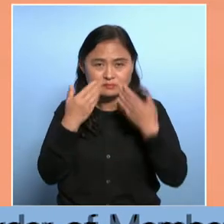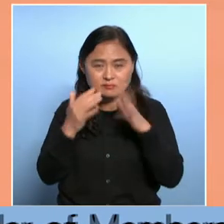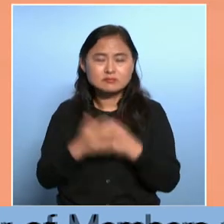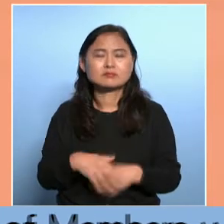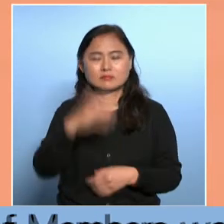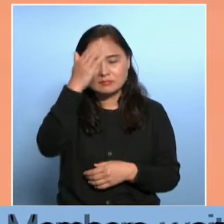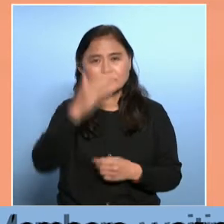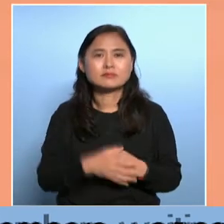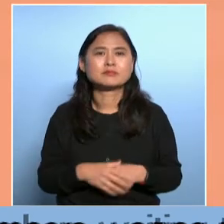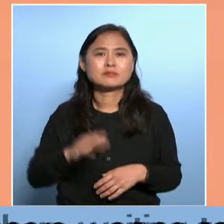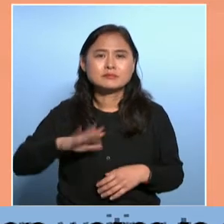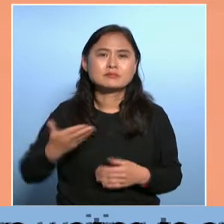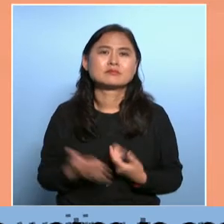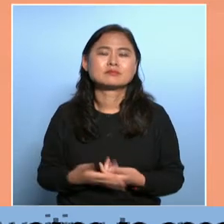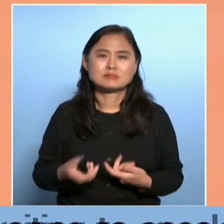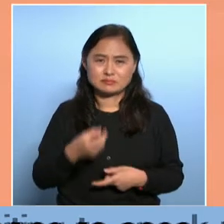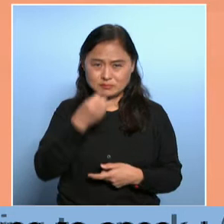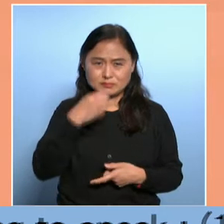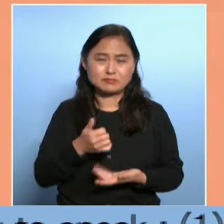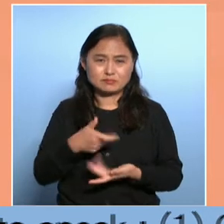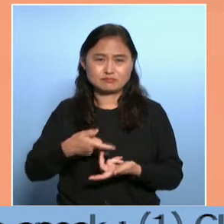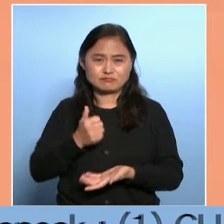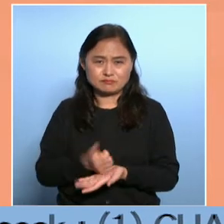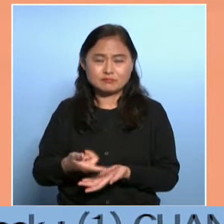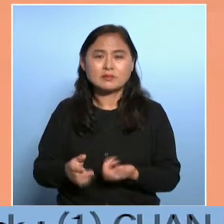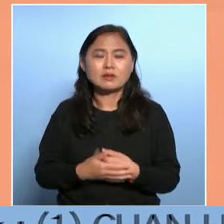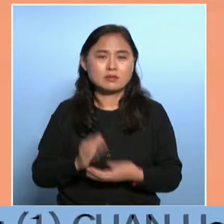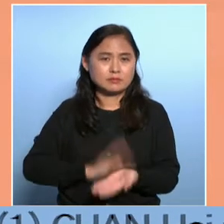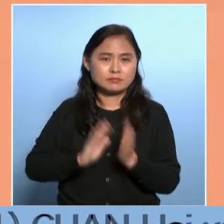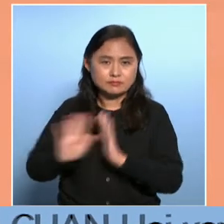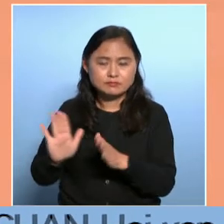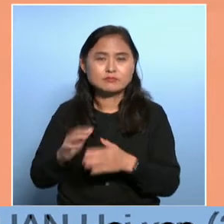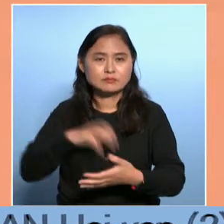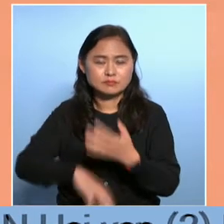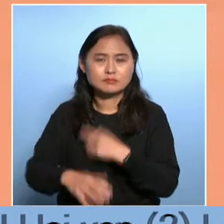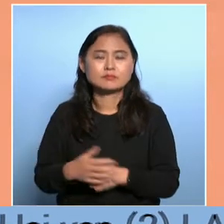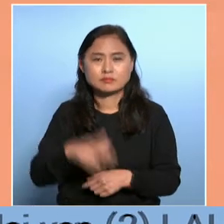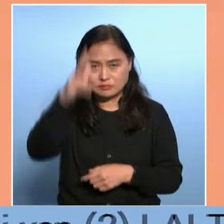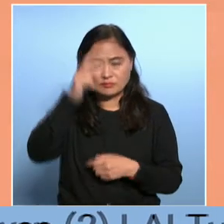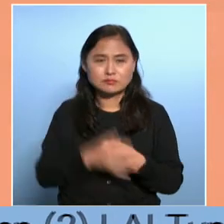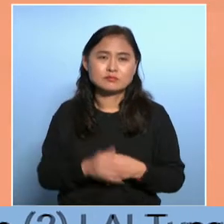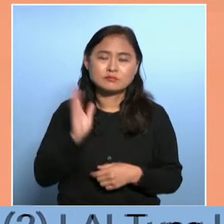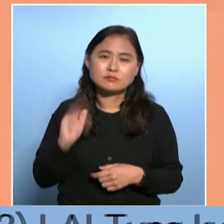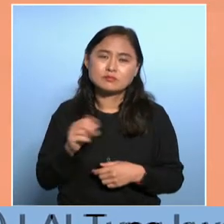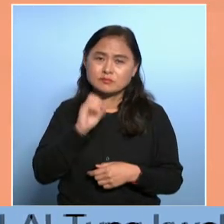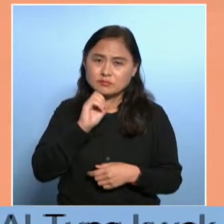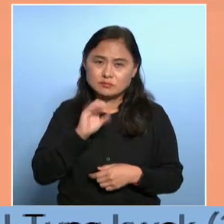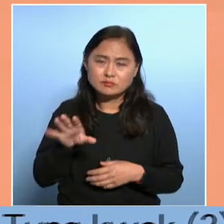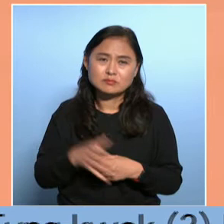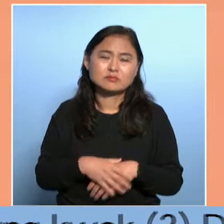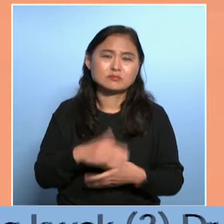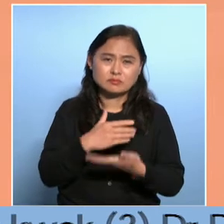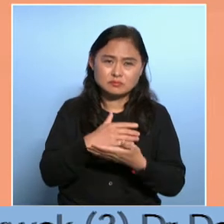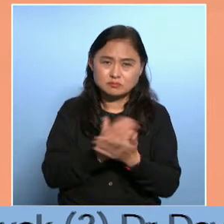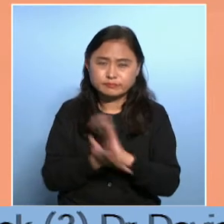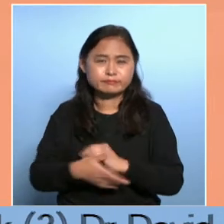off, weekly day off, since they are working away from their home country, and it's not